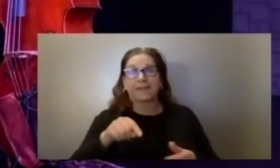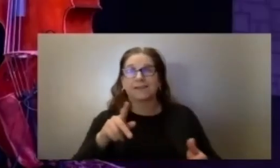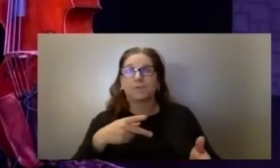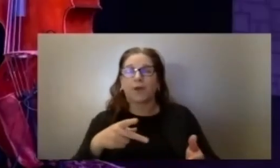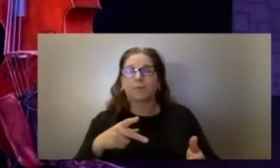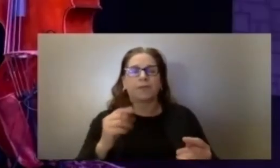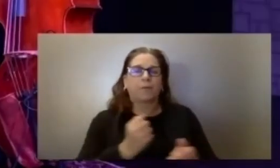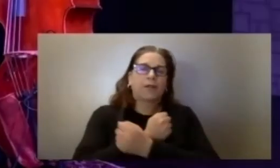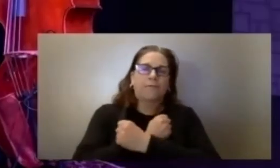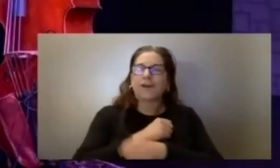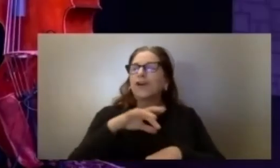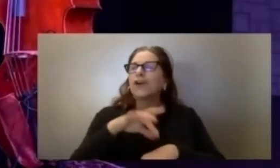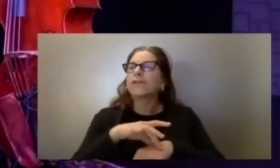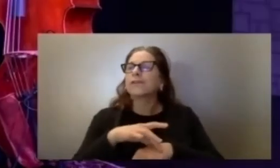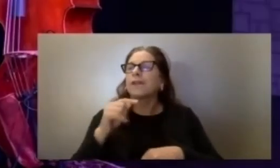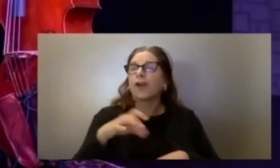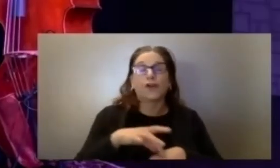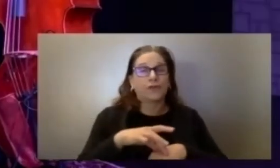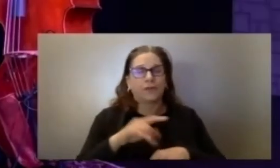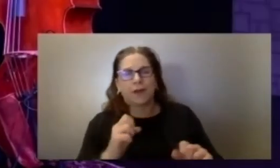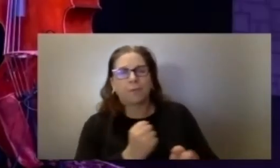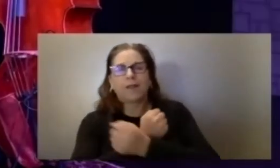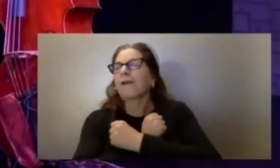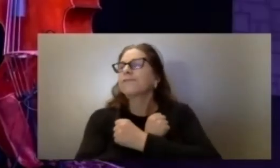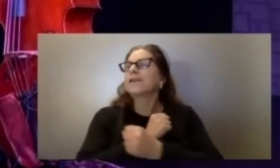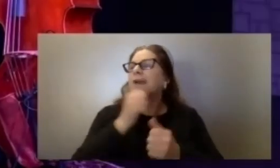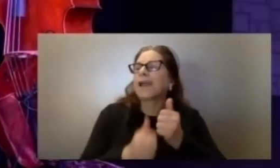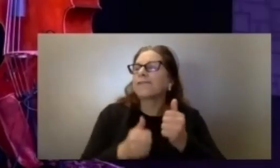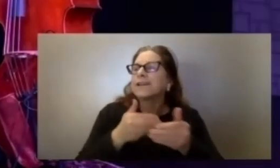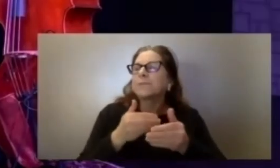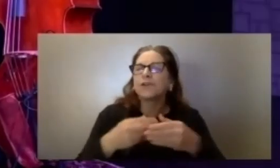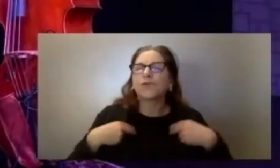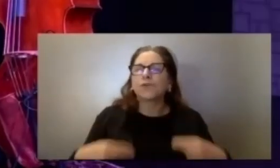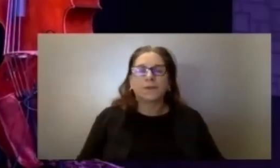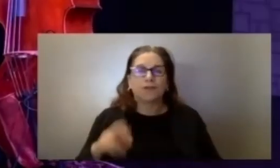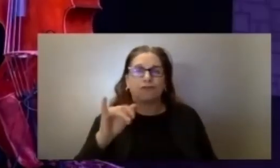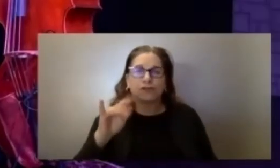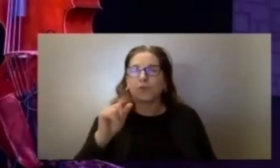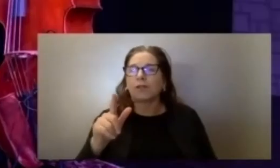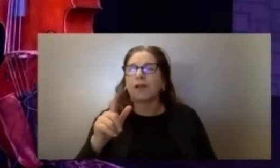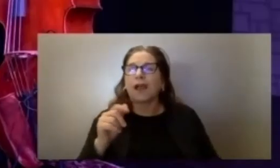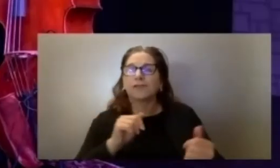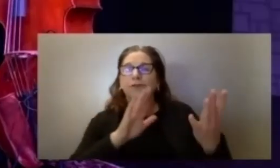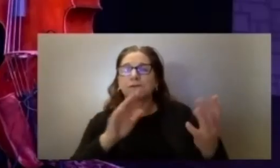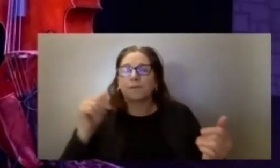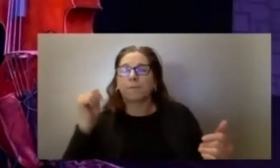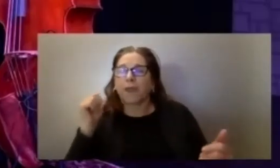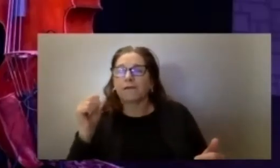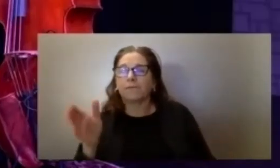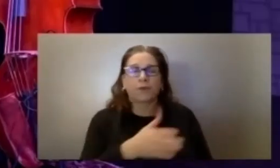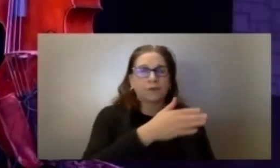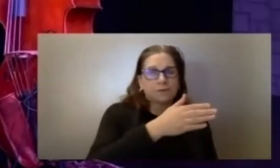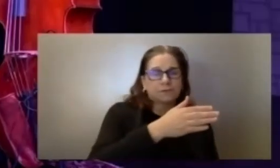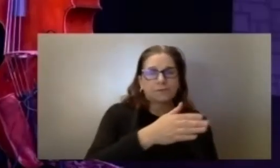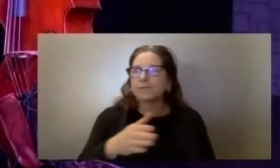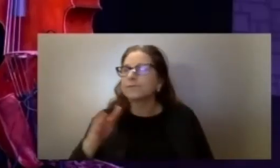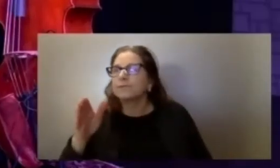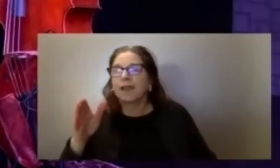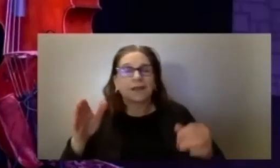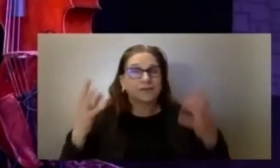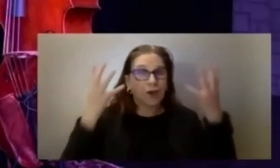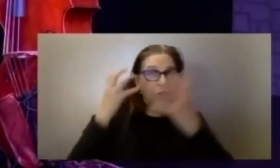earth that beloved, every intimate human ritual dresses the back and forth of the flickering dark and light. The poem